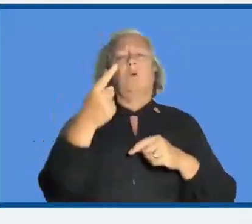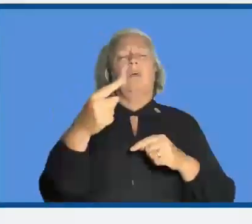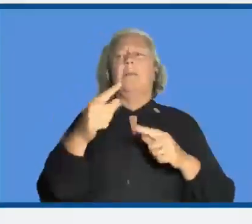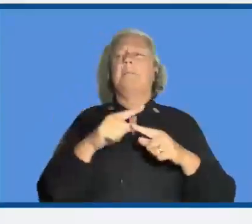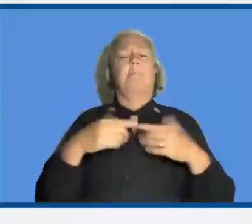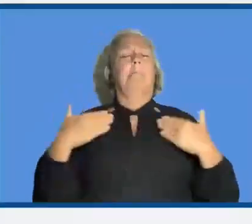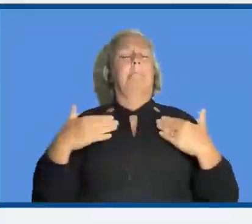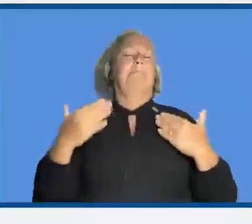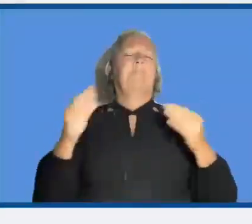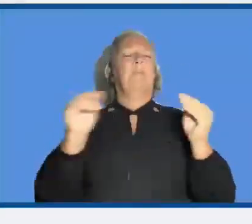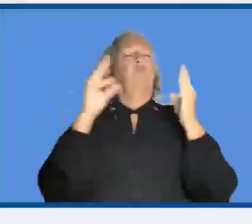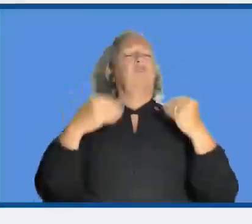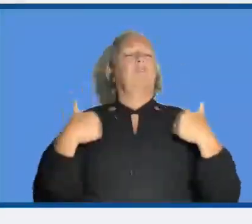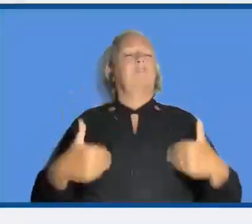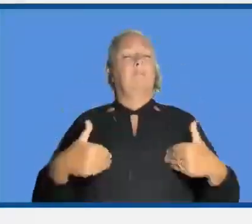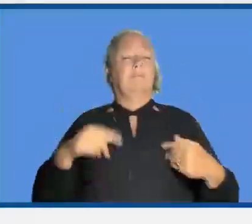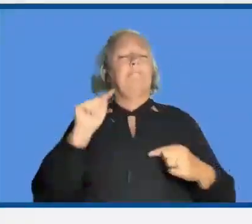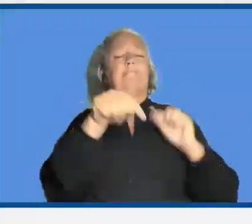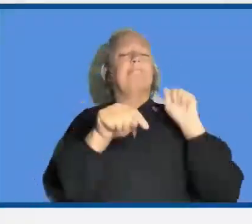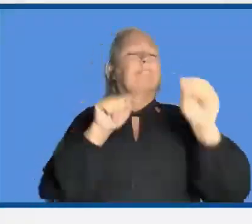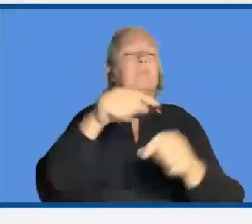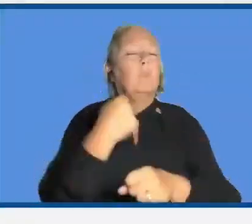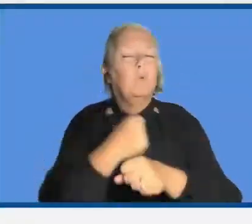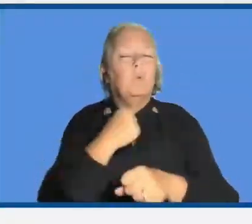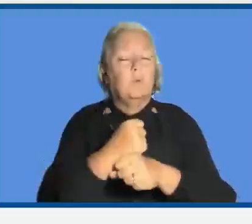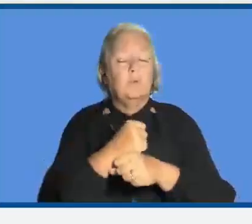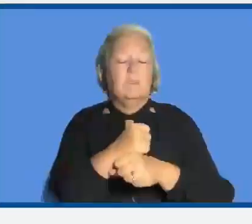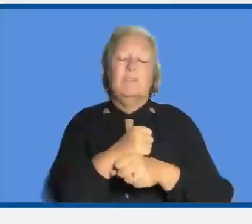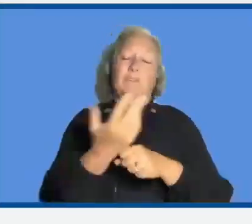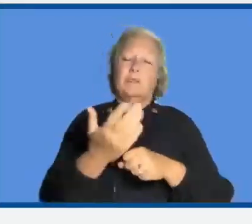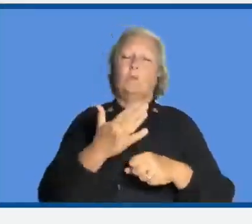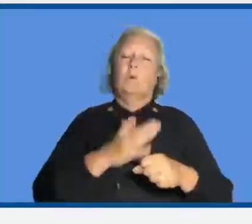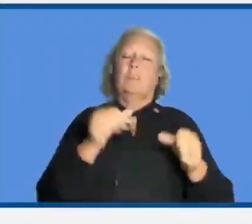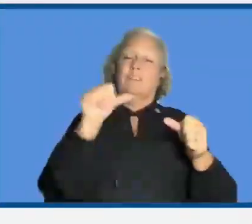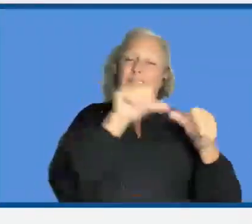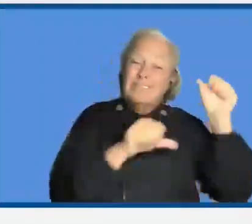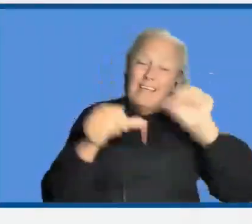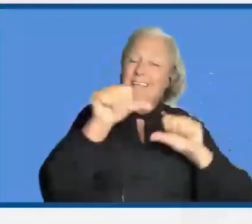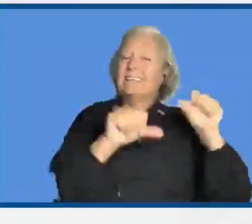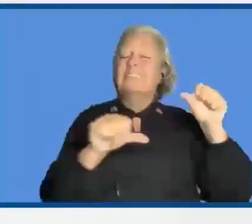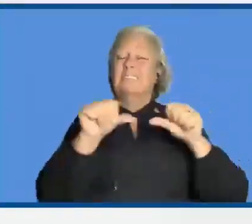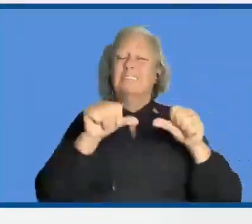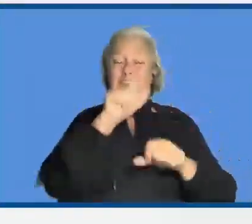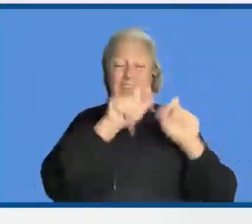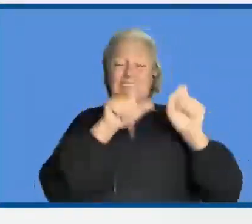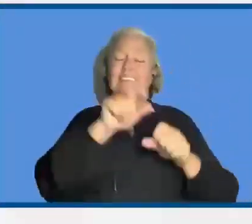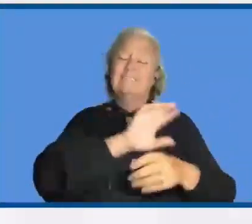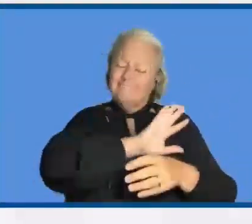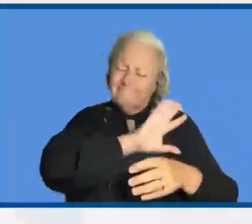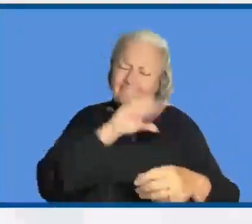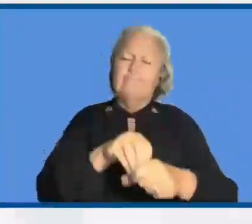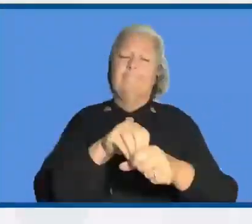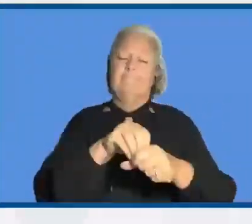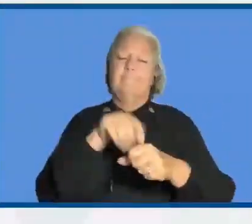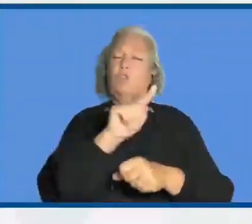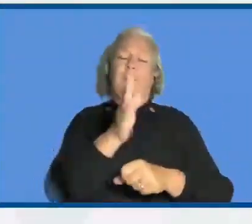challenges, but let's commit to including science and scientists at the table from the get-go and using data, evidence,